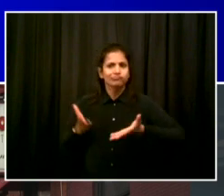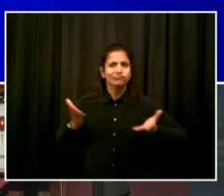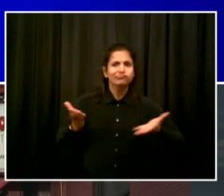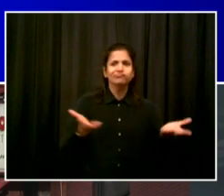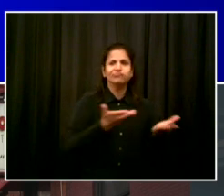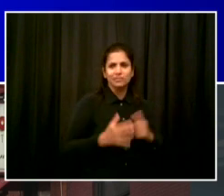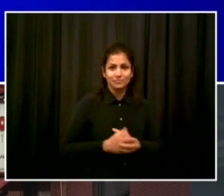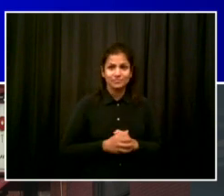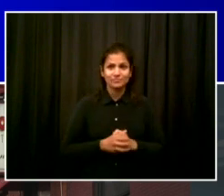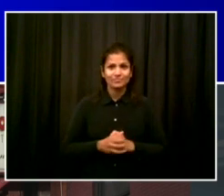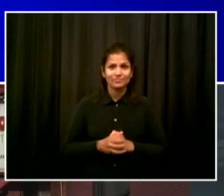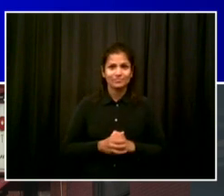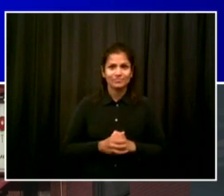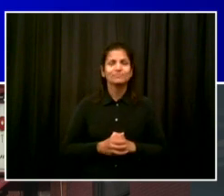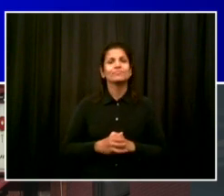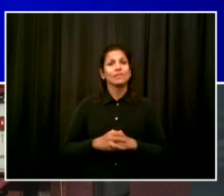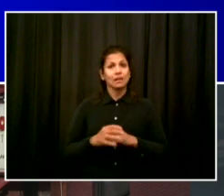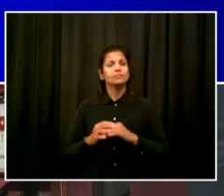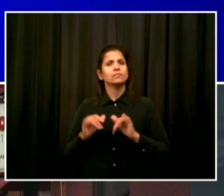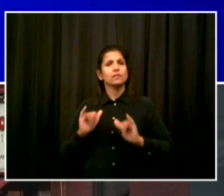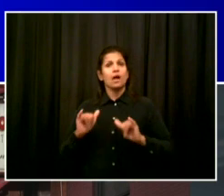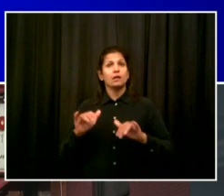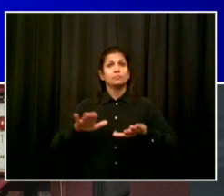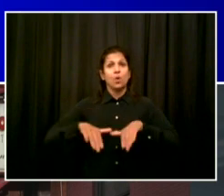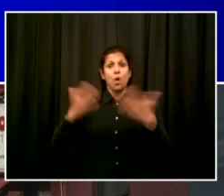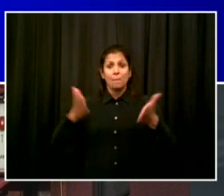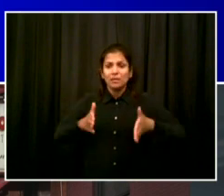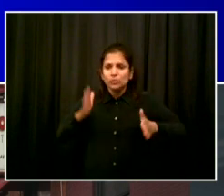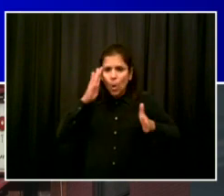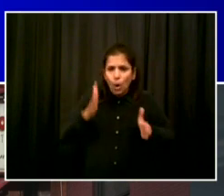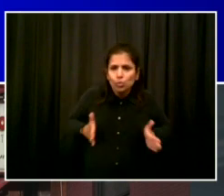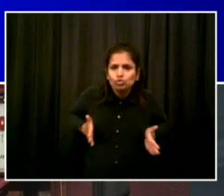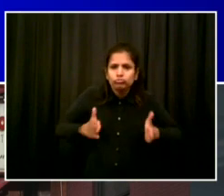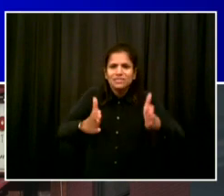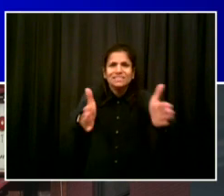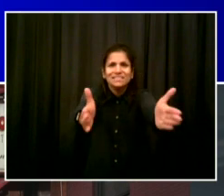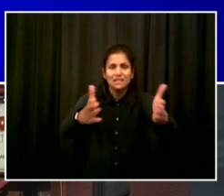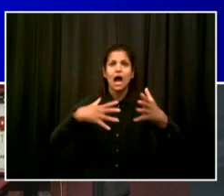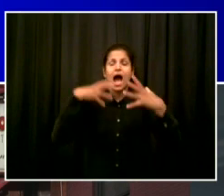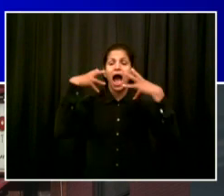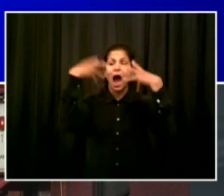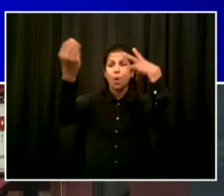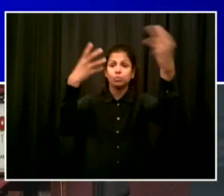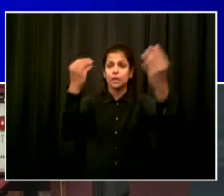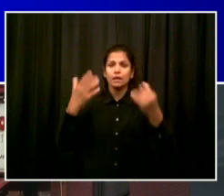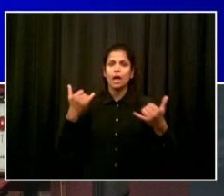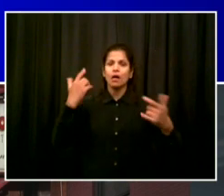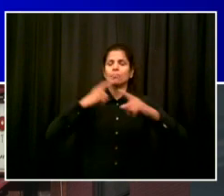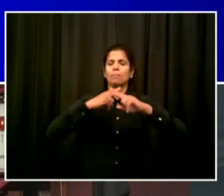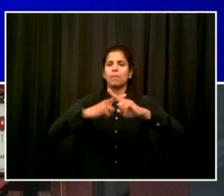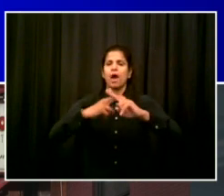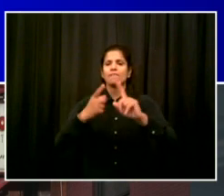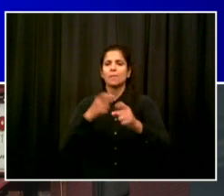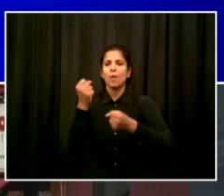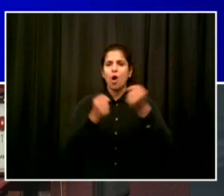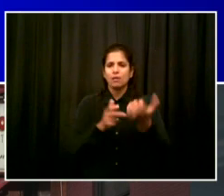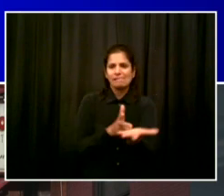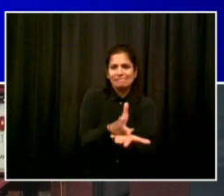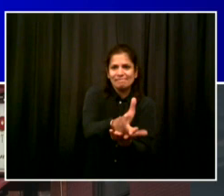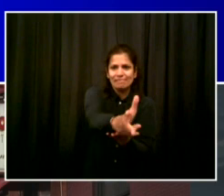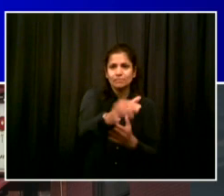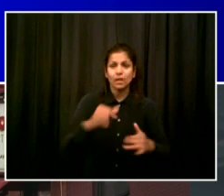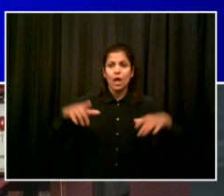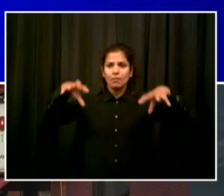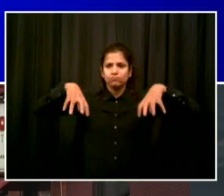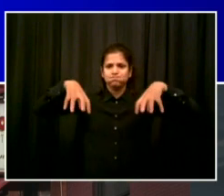open streets element of this is also crucial. I'm going to talk about those pieces coming together. But let me make